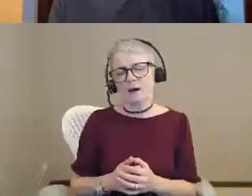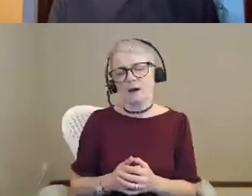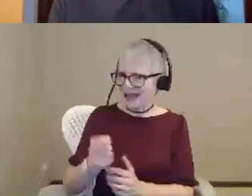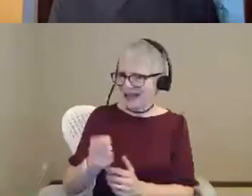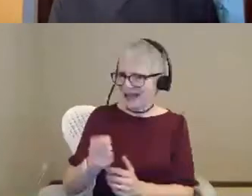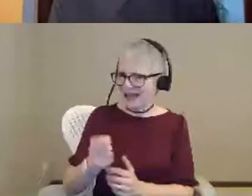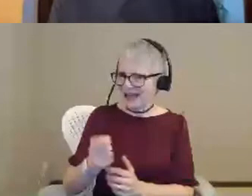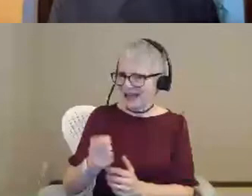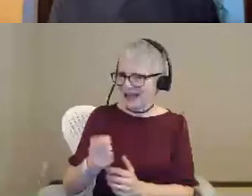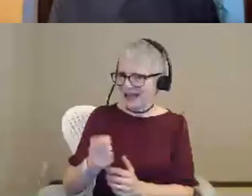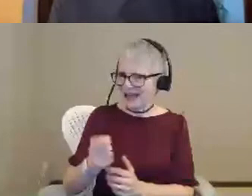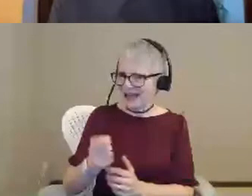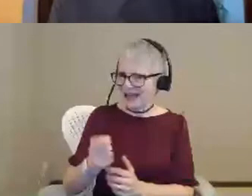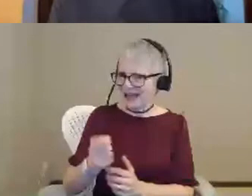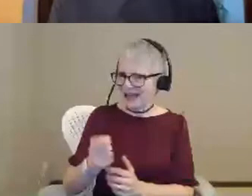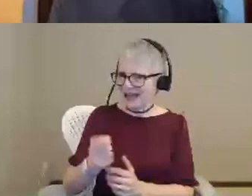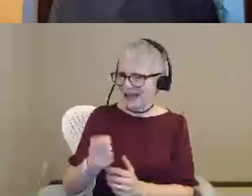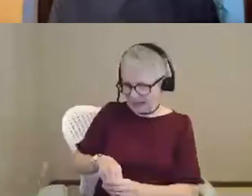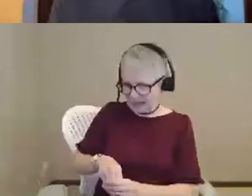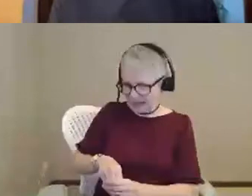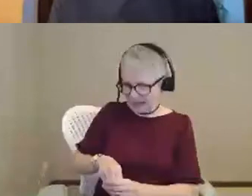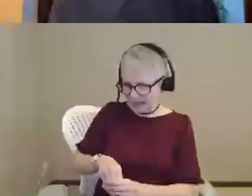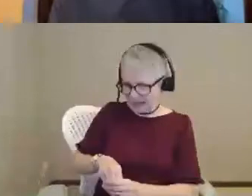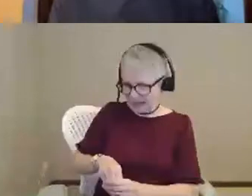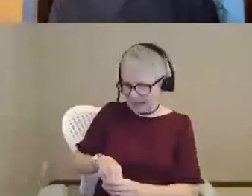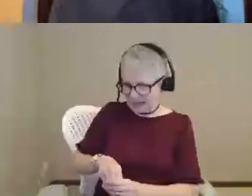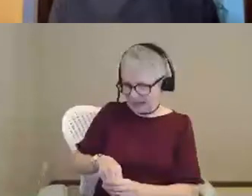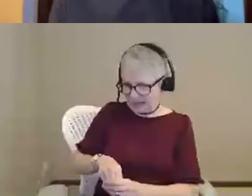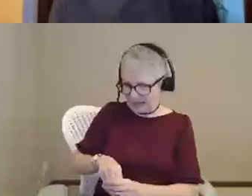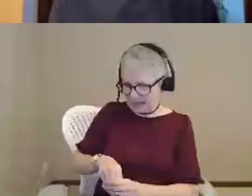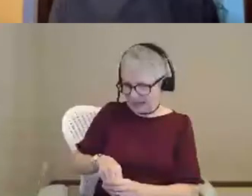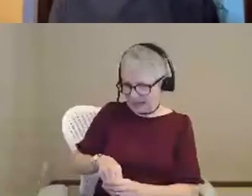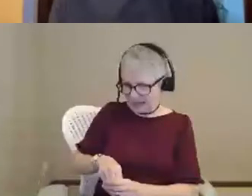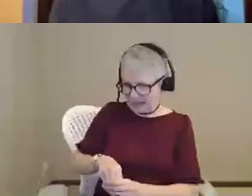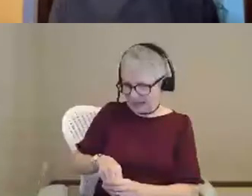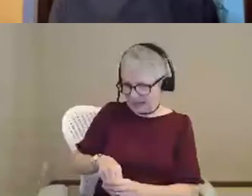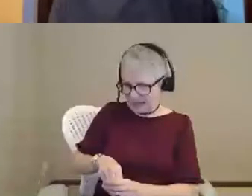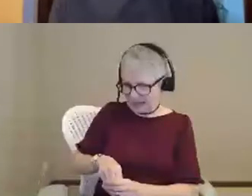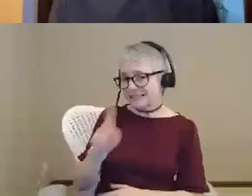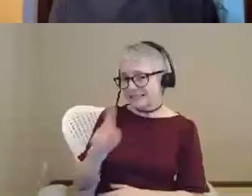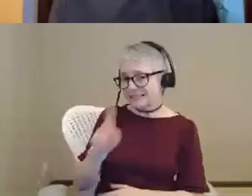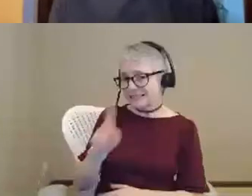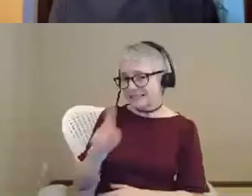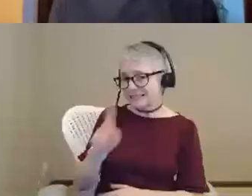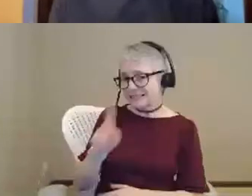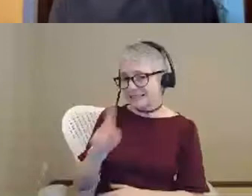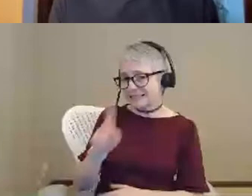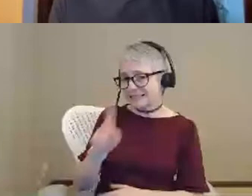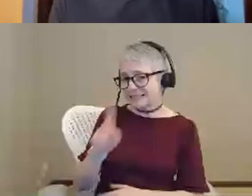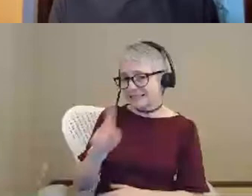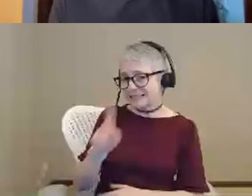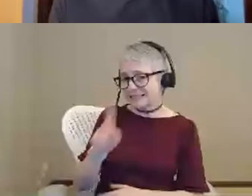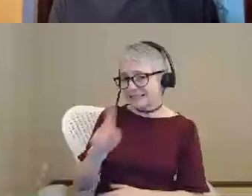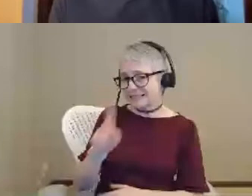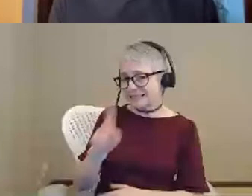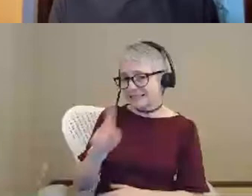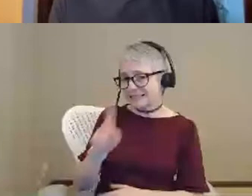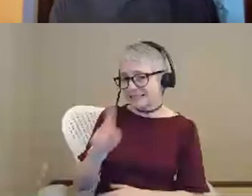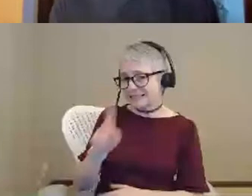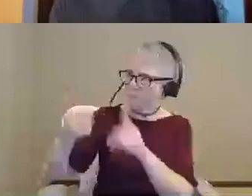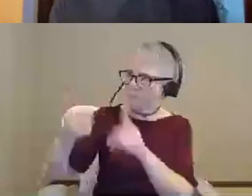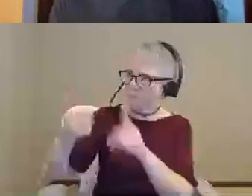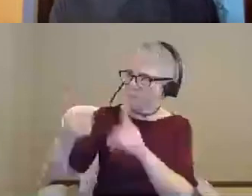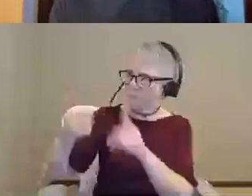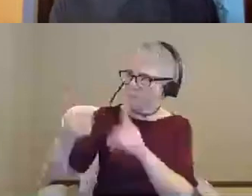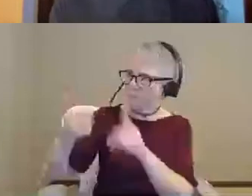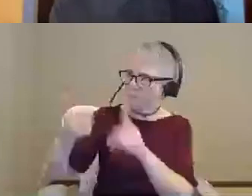The level of importance upon organizations has increased, and that's had an exponential effect because all these tools all work together. And if they're all more